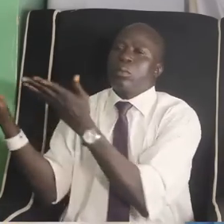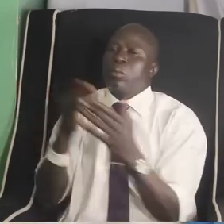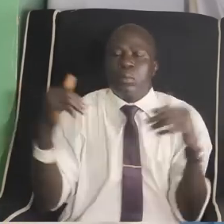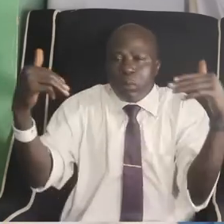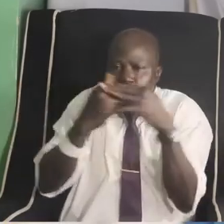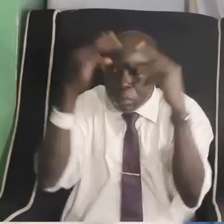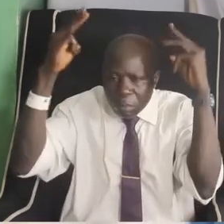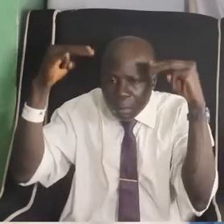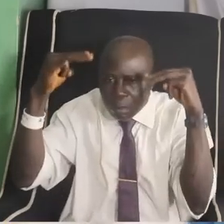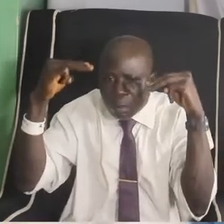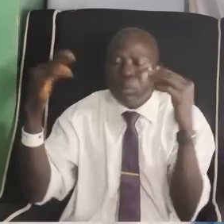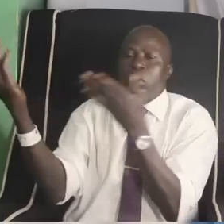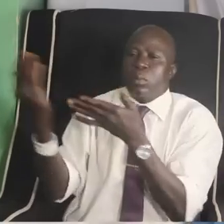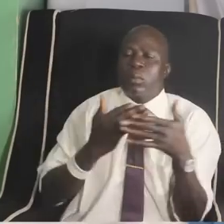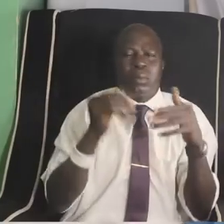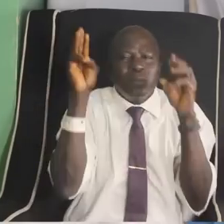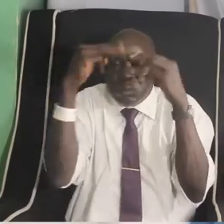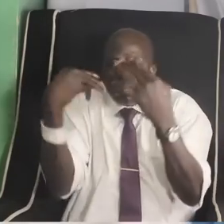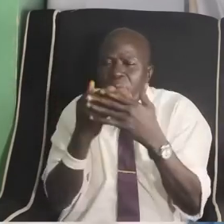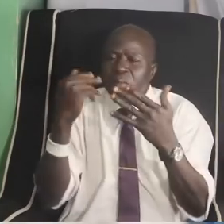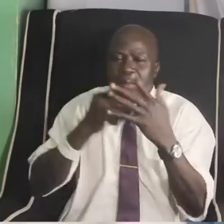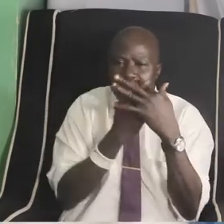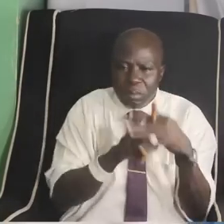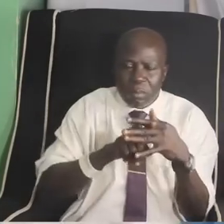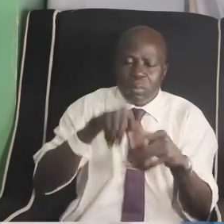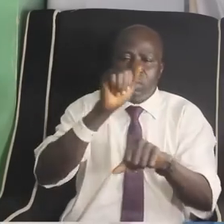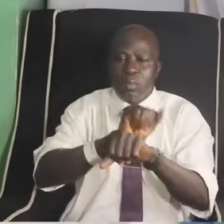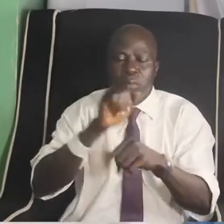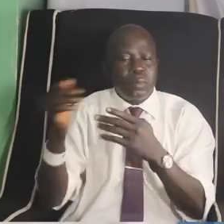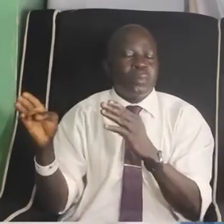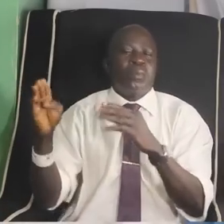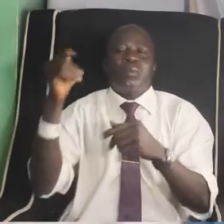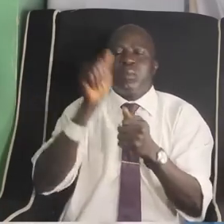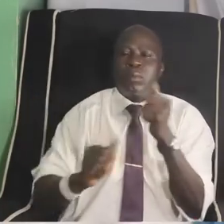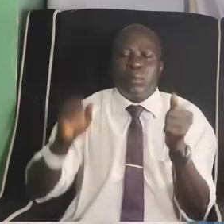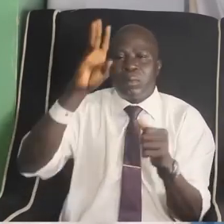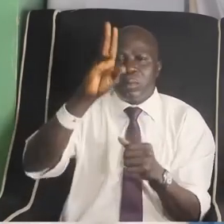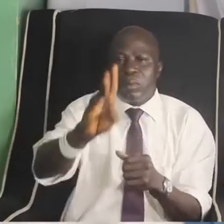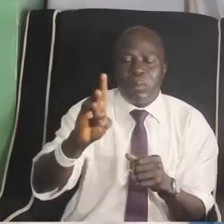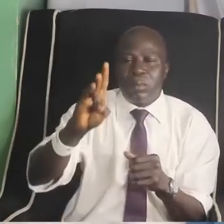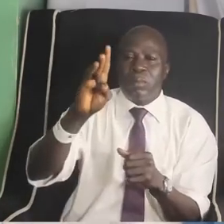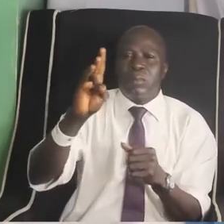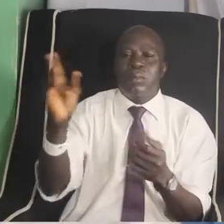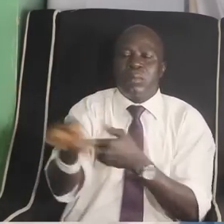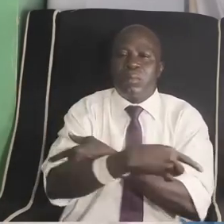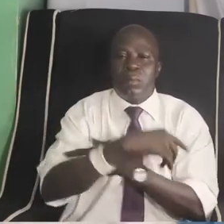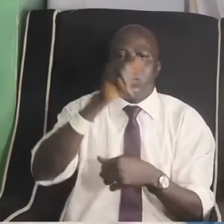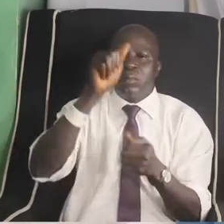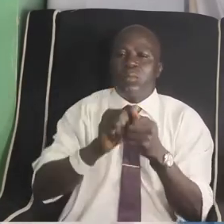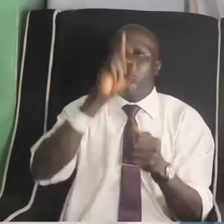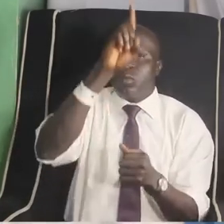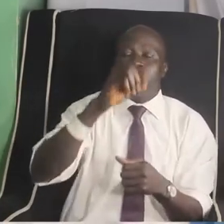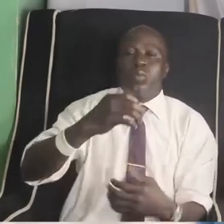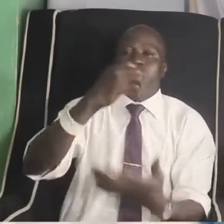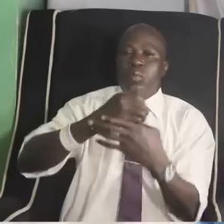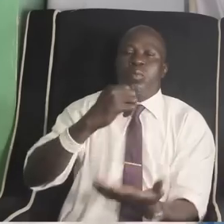gbe sinu iri modu that has to put in over do meje yi for this because you ma lo ma se you be doing it every day ike kan fun ojo